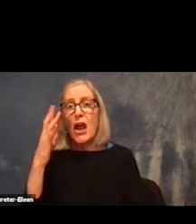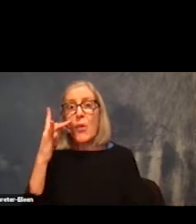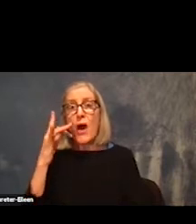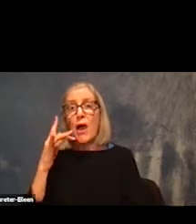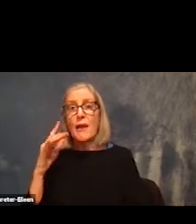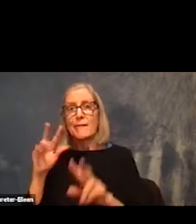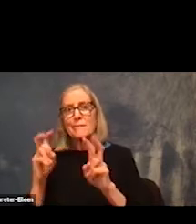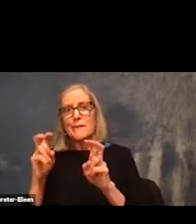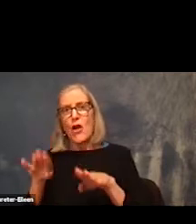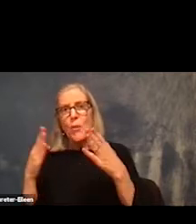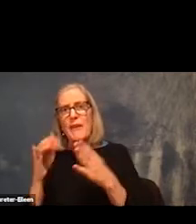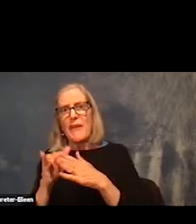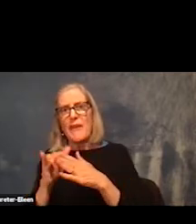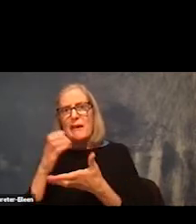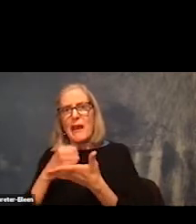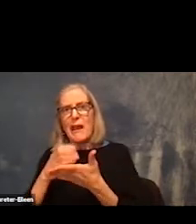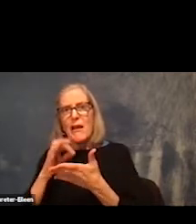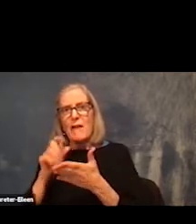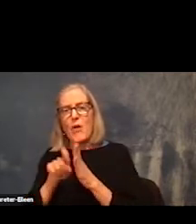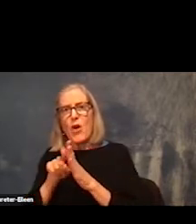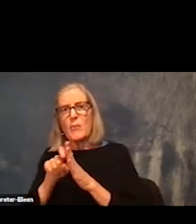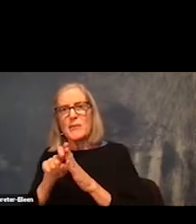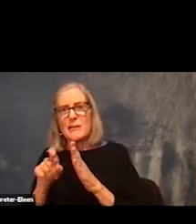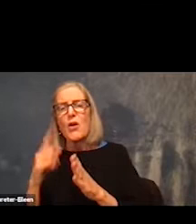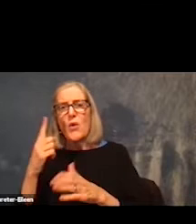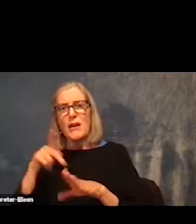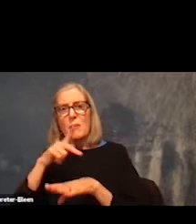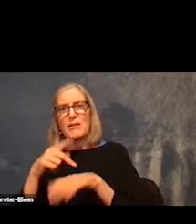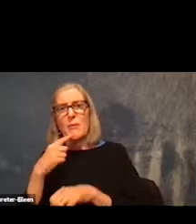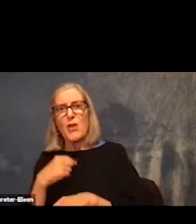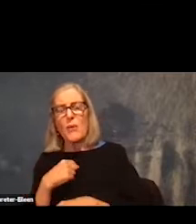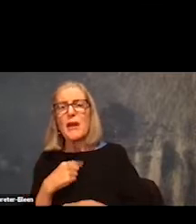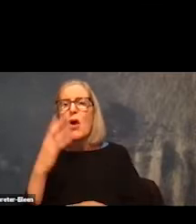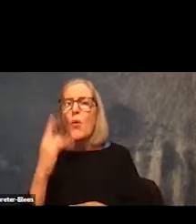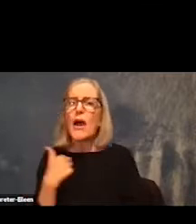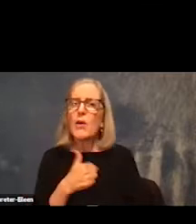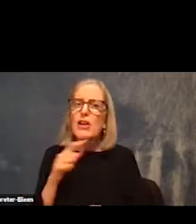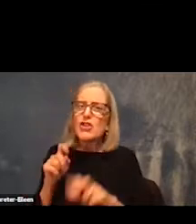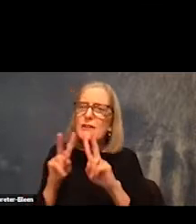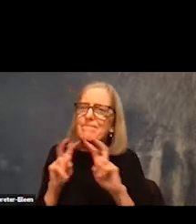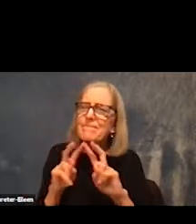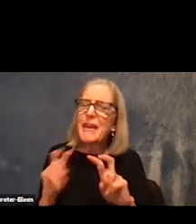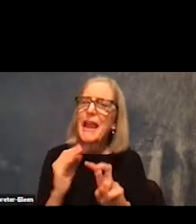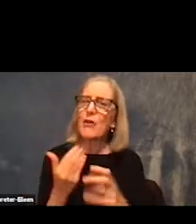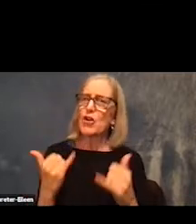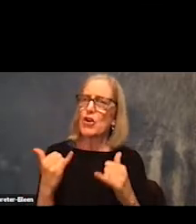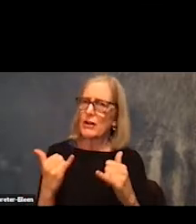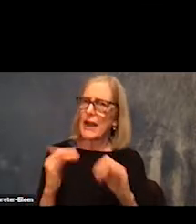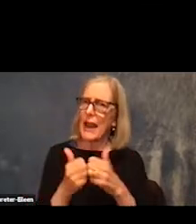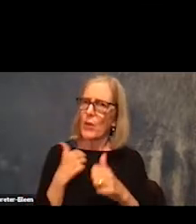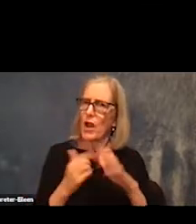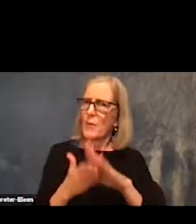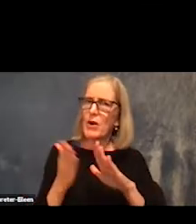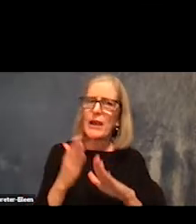me? Why go to the trouble to examine our standard current operating procedures now? Why make